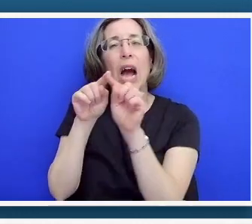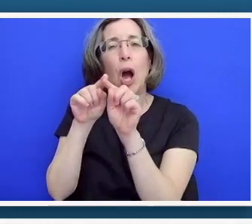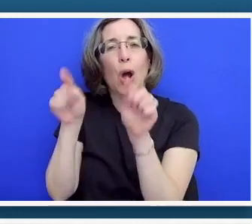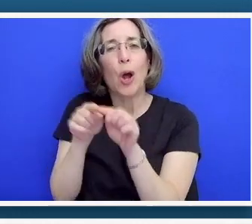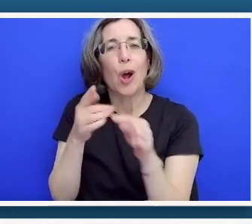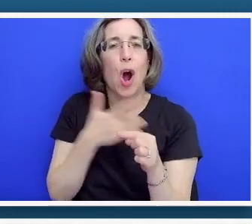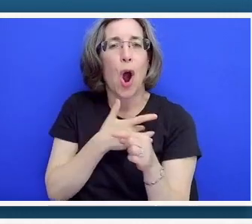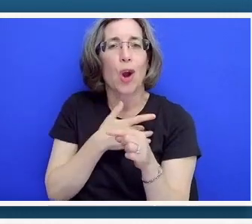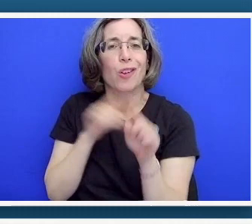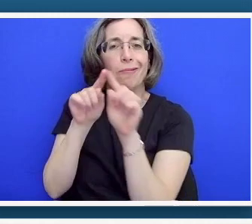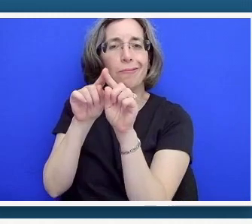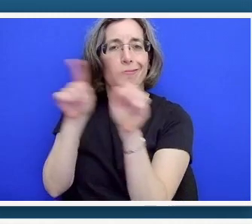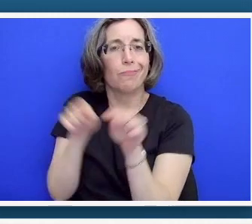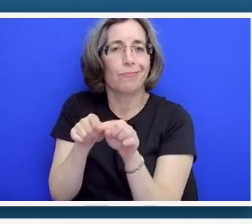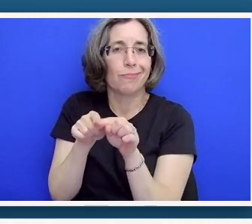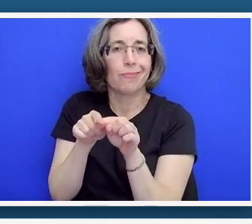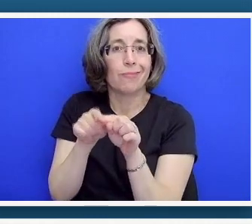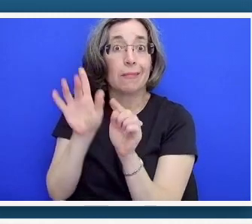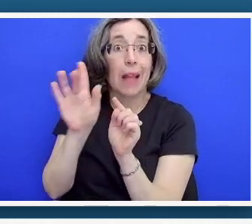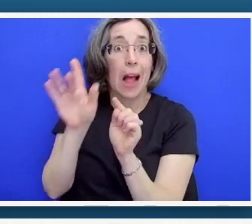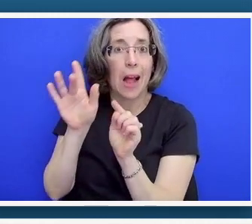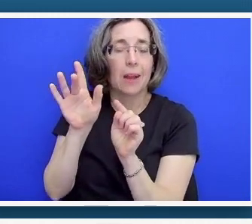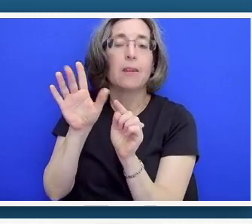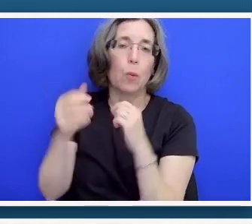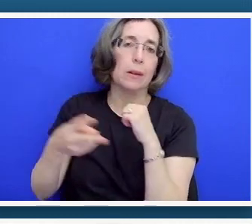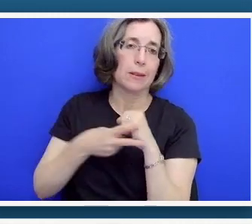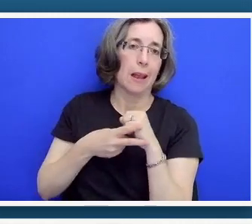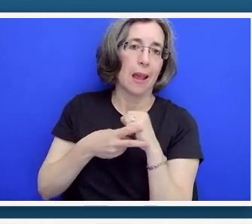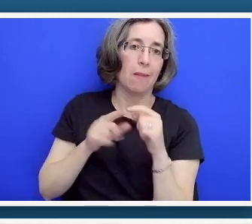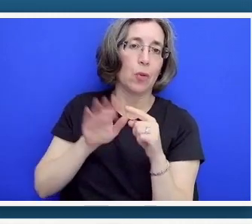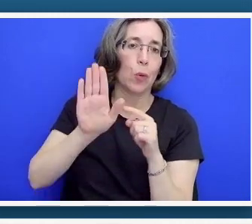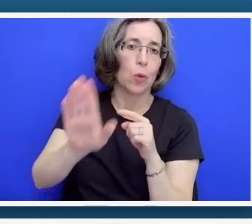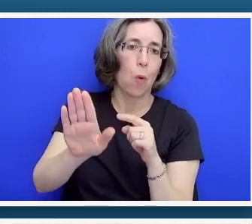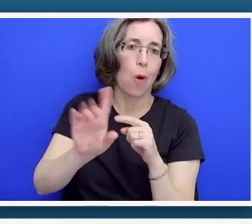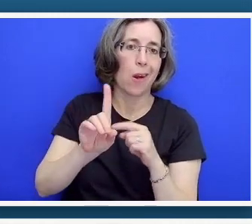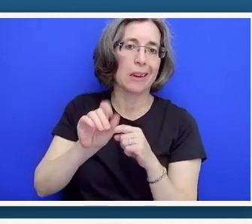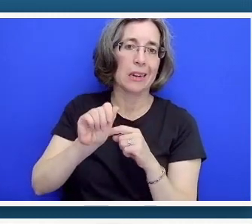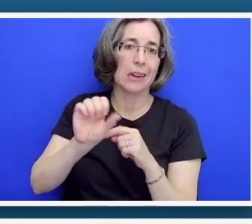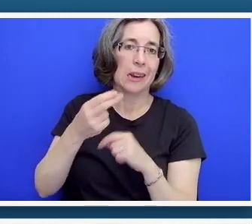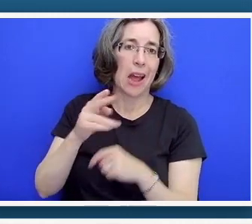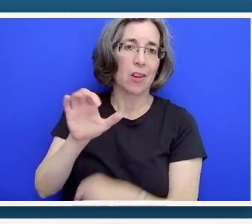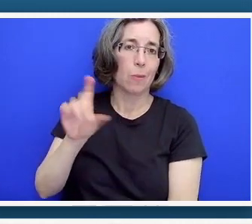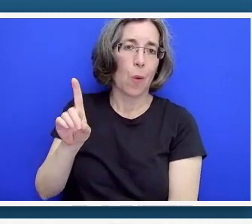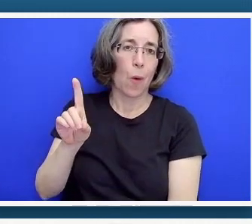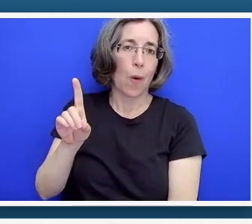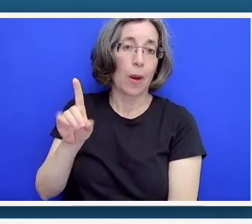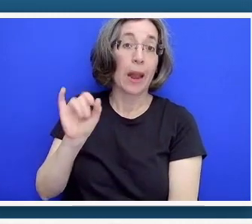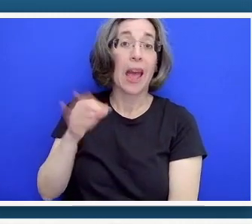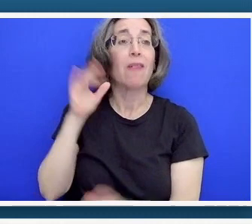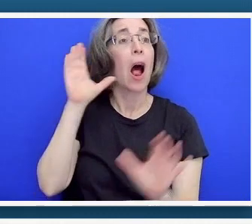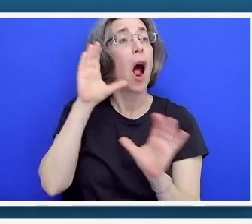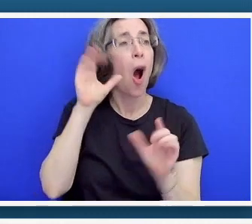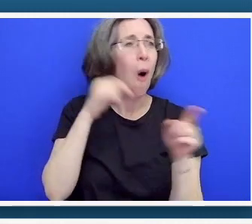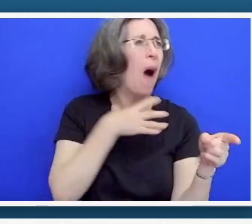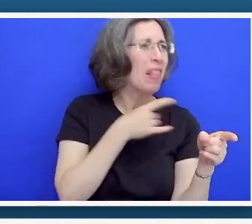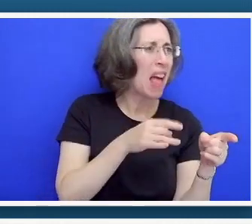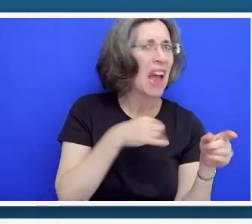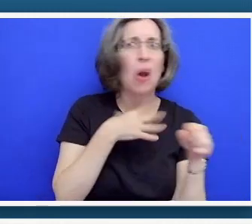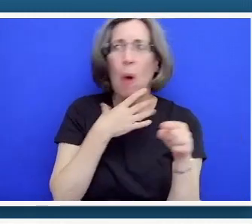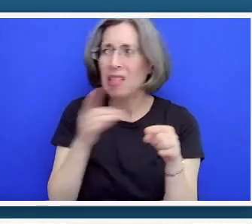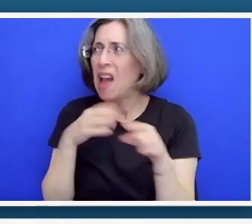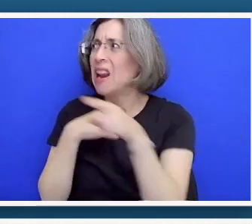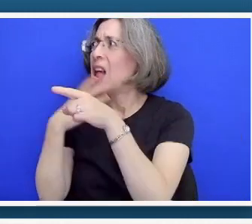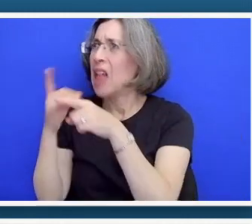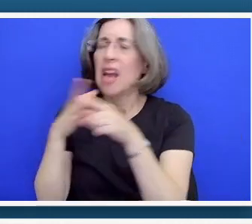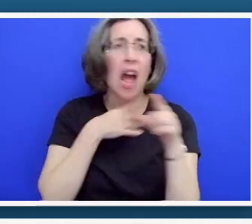resources that will save it to your dashboard. Because if you go back and you try to think about what was I searching for when I saw that really interesting thing that I would like